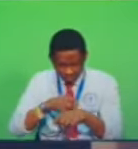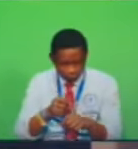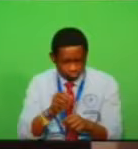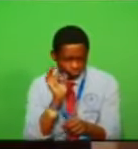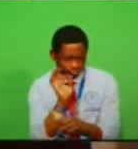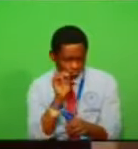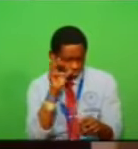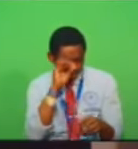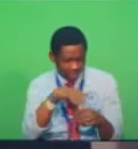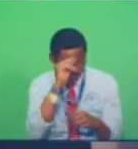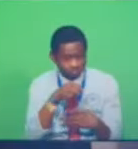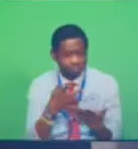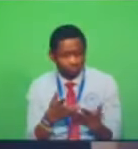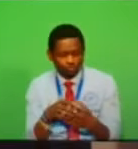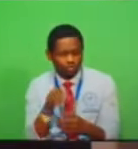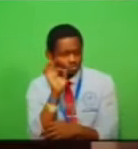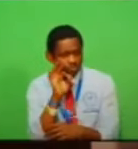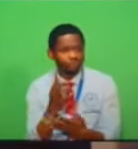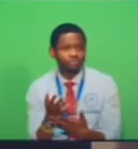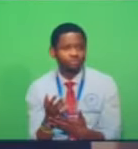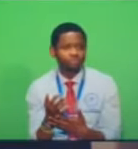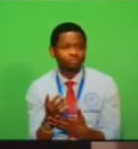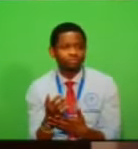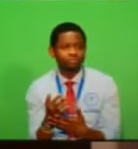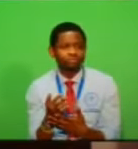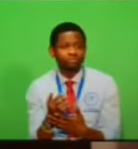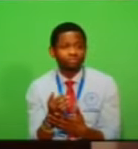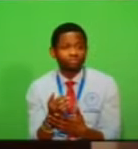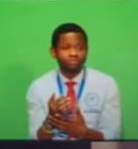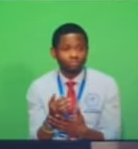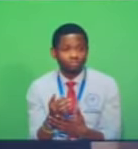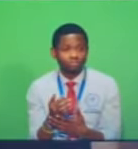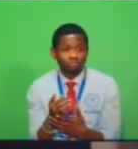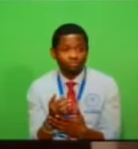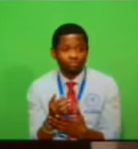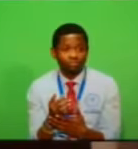I can assure you that the only legacy that lasts is the eternal one. And then